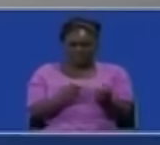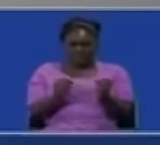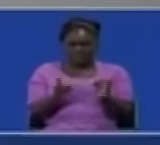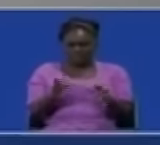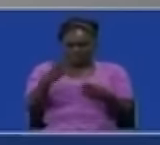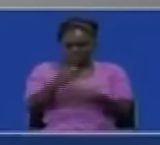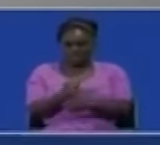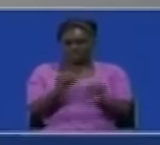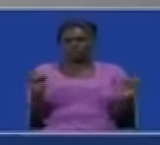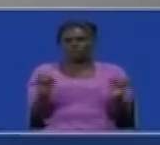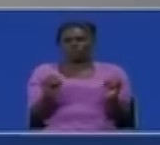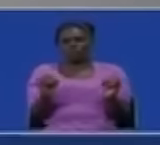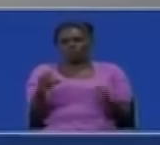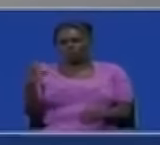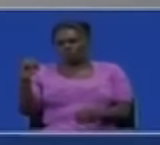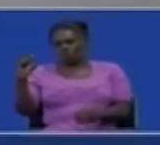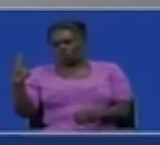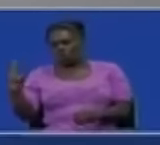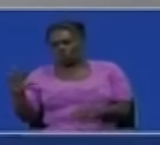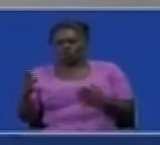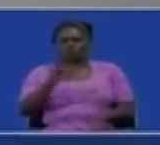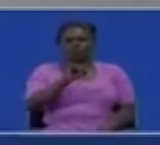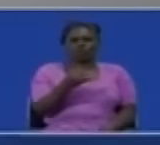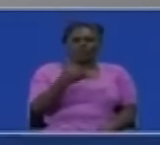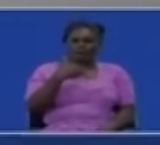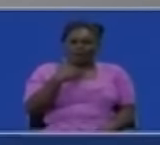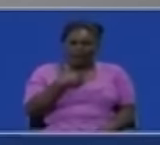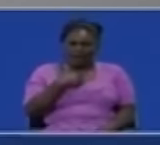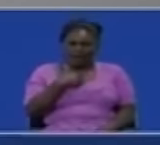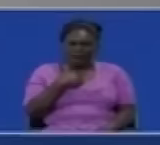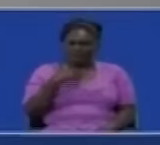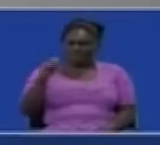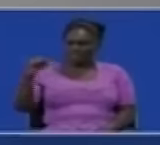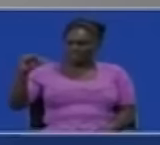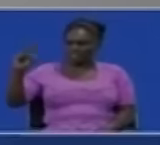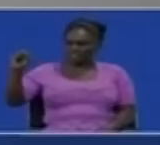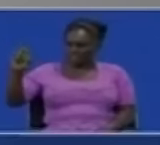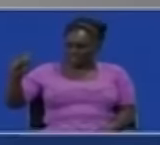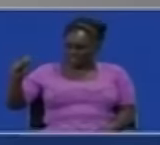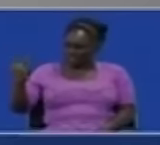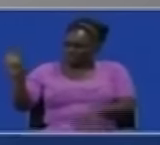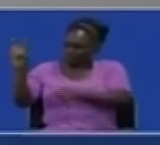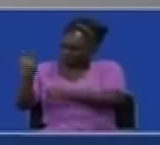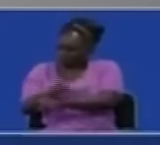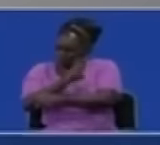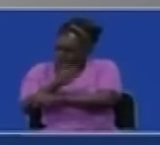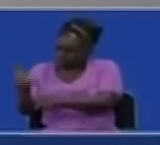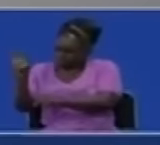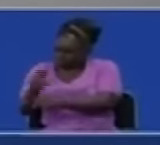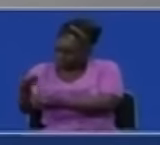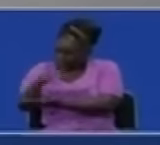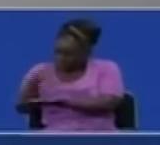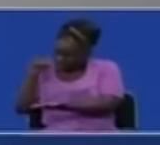trust this election, whether it's CORD or Jubilee. Have the party agents that you need to be able to oversee those polling